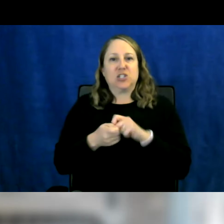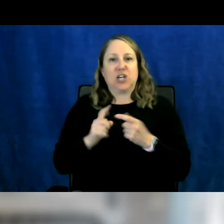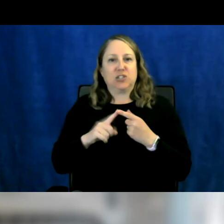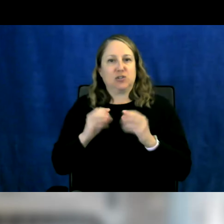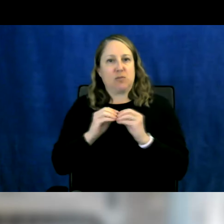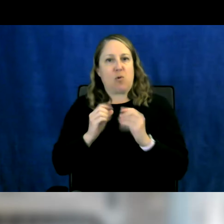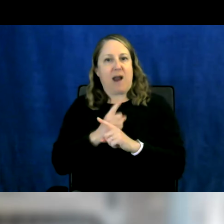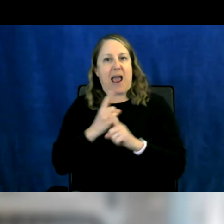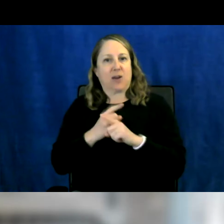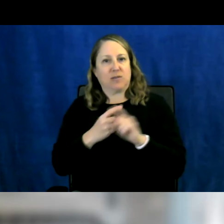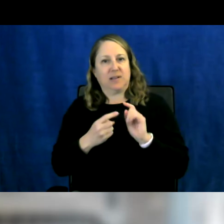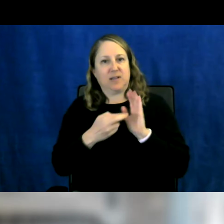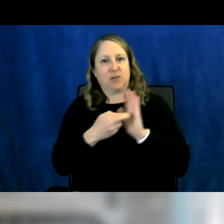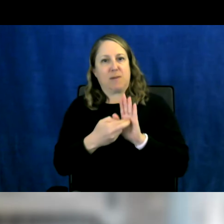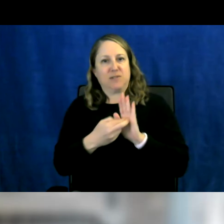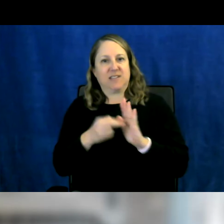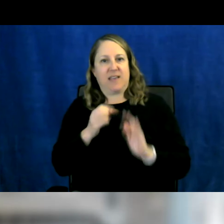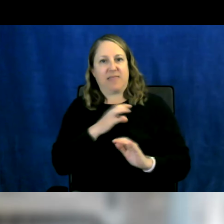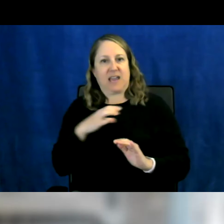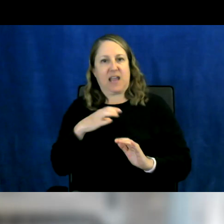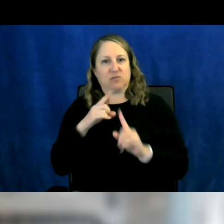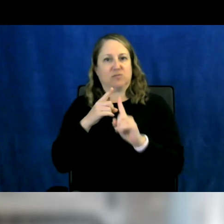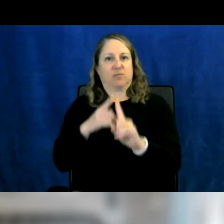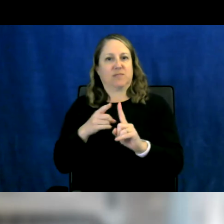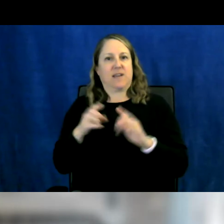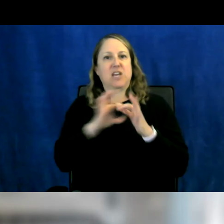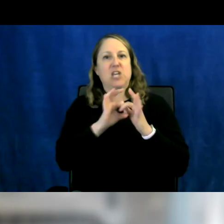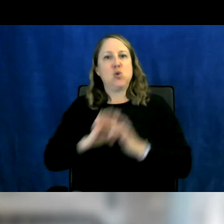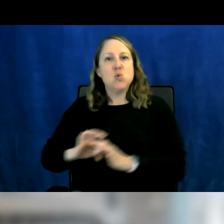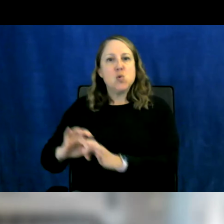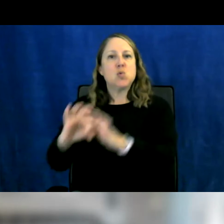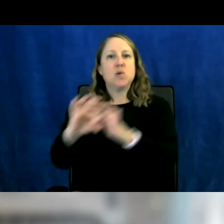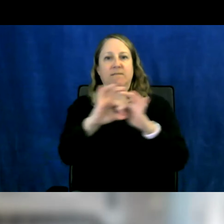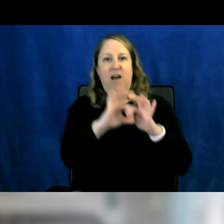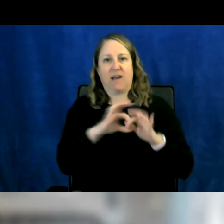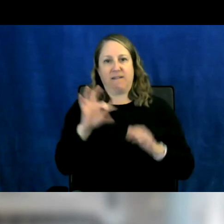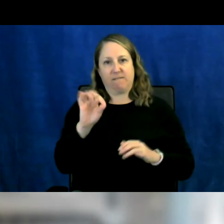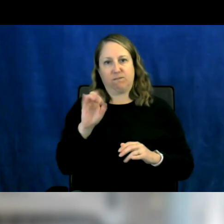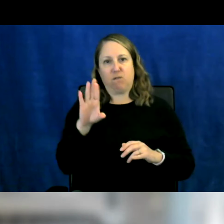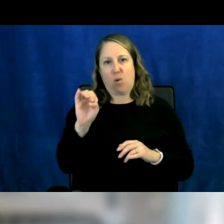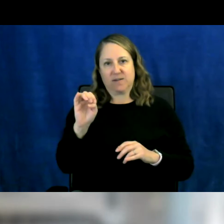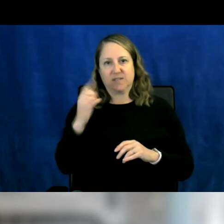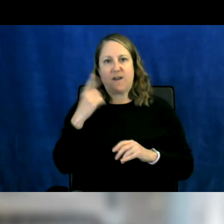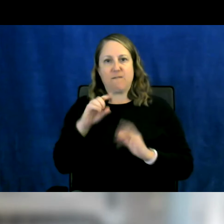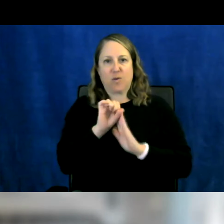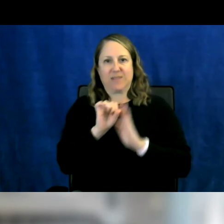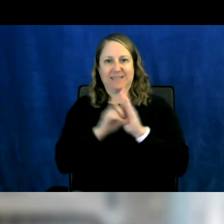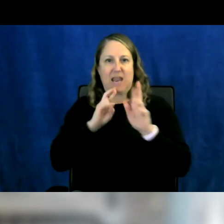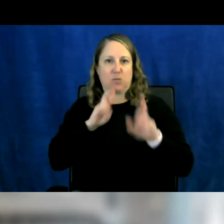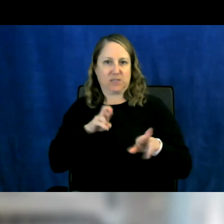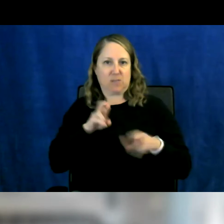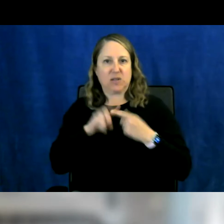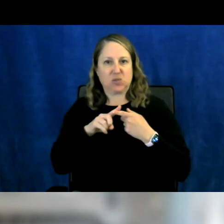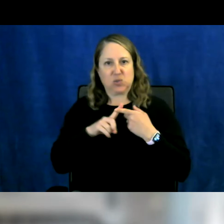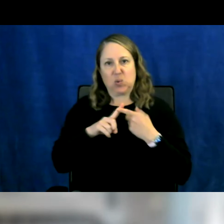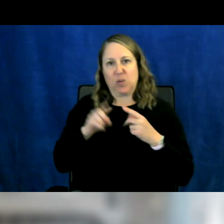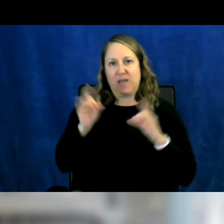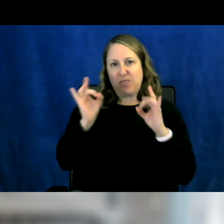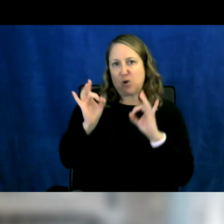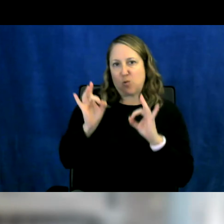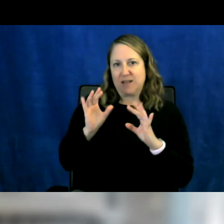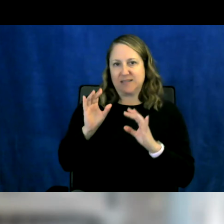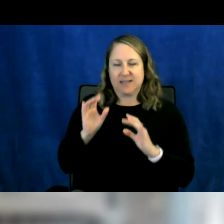represent the council's purpose of being a unifying force in the state's response to the homelessness crisis and deepen coordination and